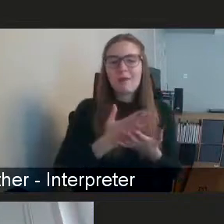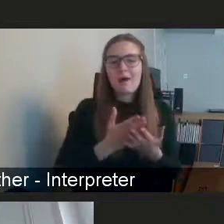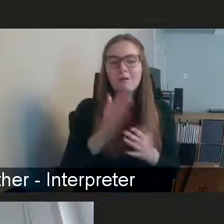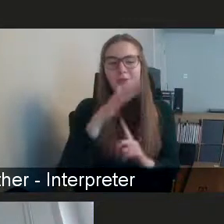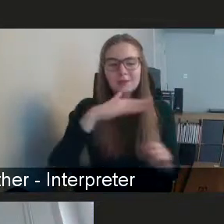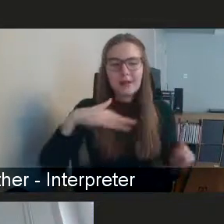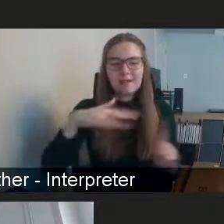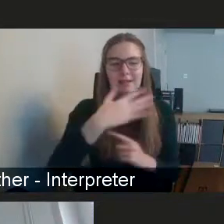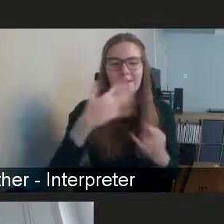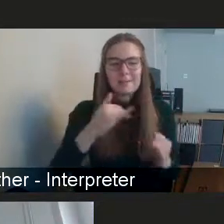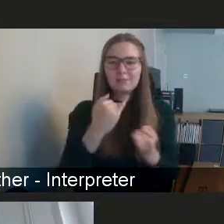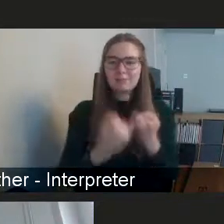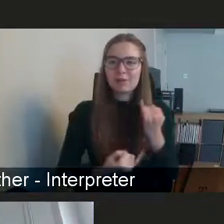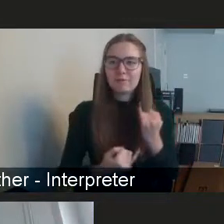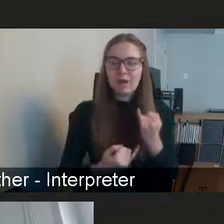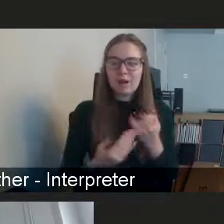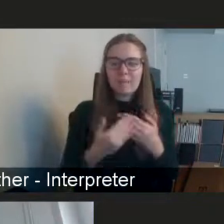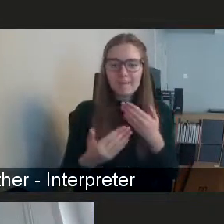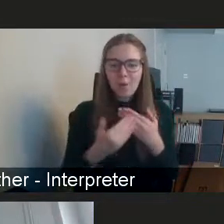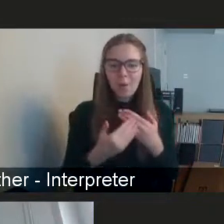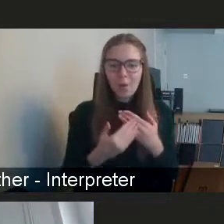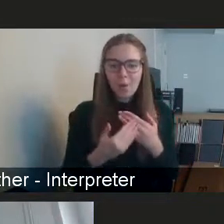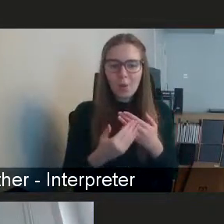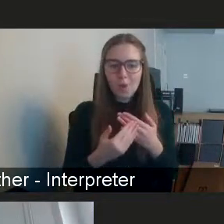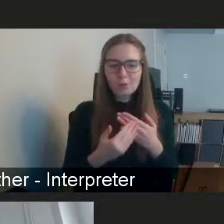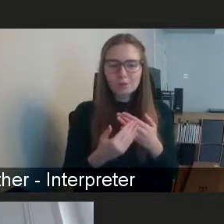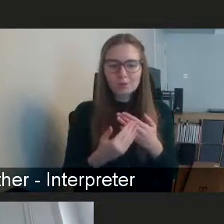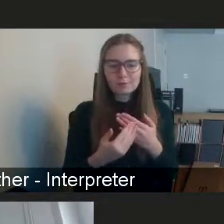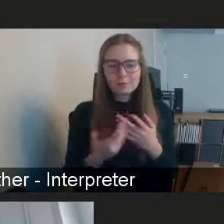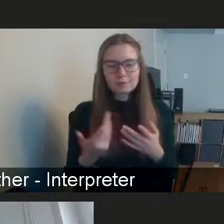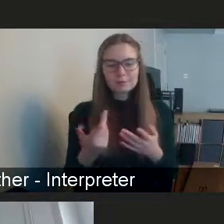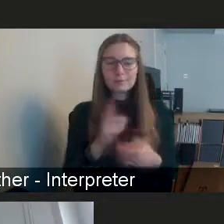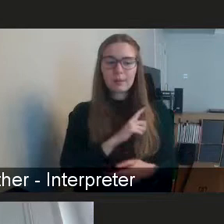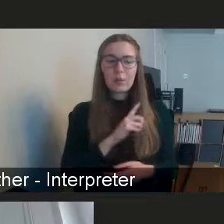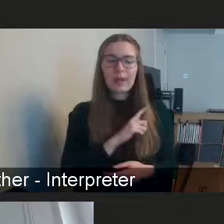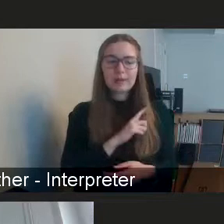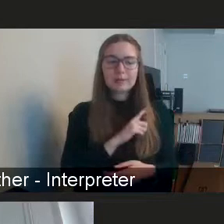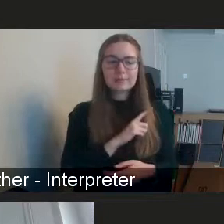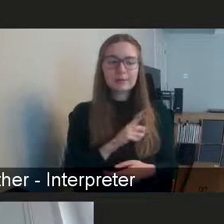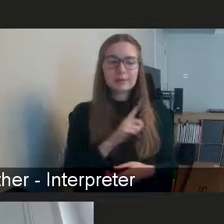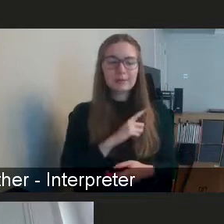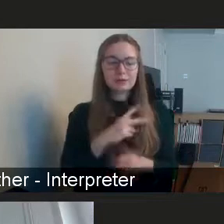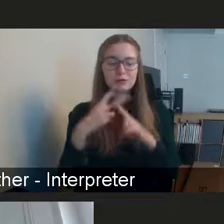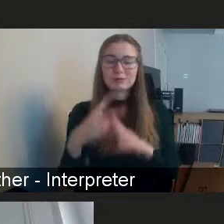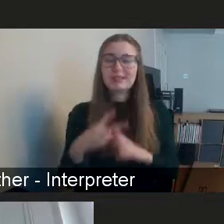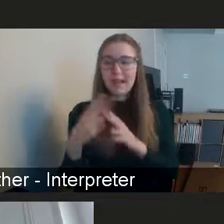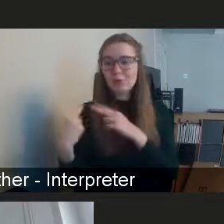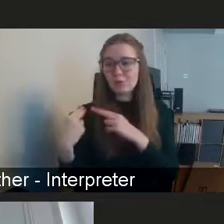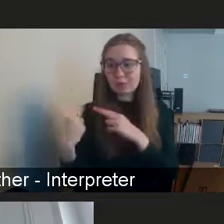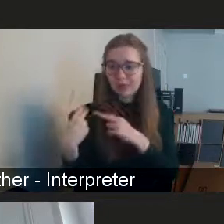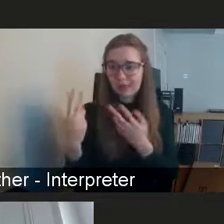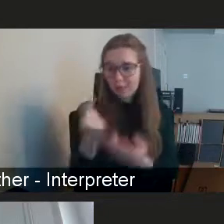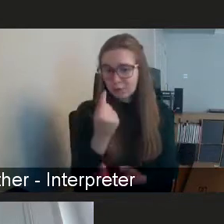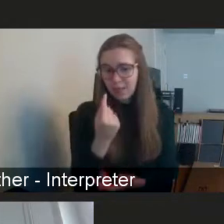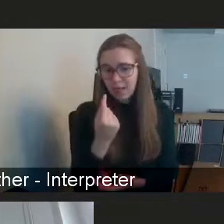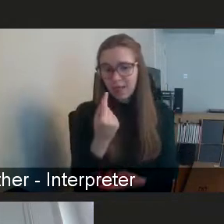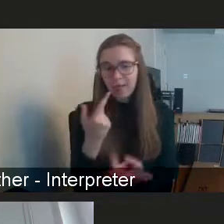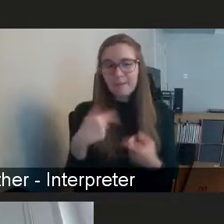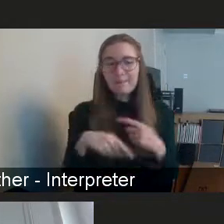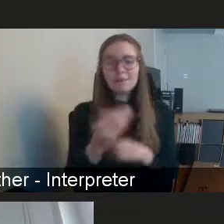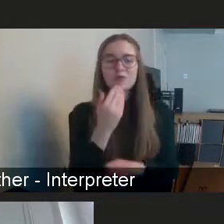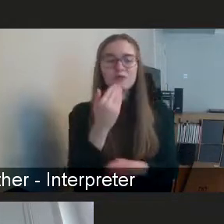that suffered more than the regular. And that is because of maybe the care responsibility. But what we want to do in the green